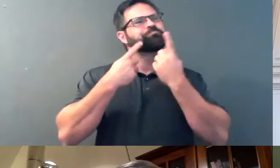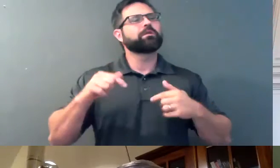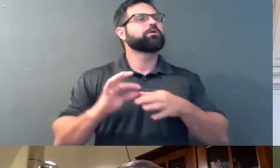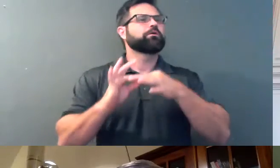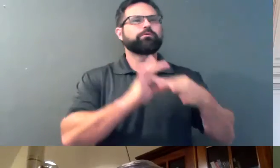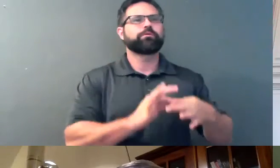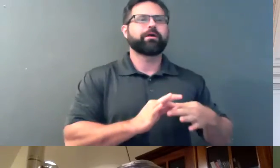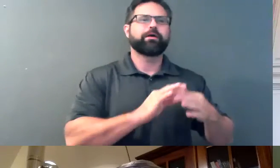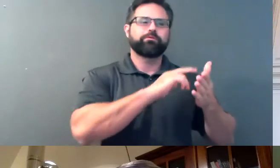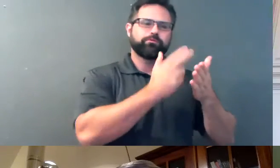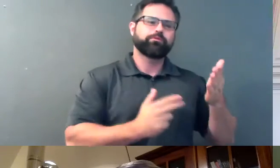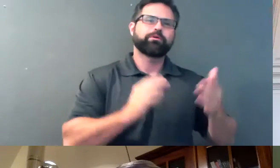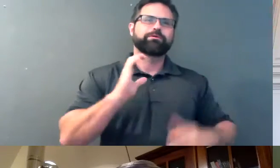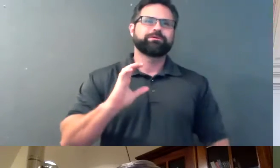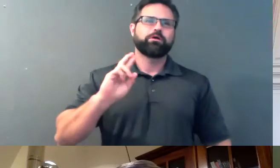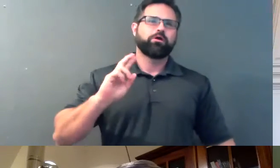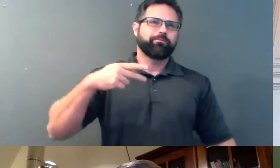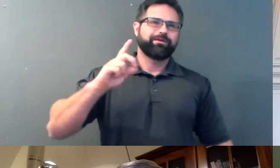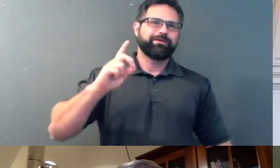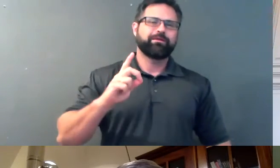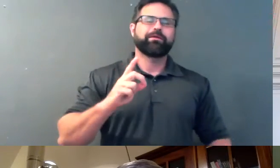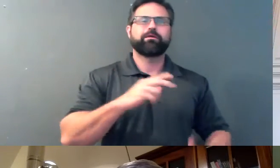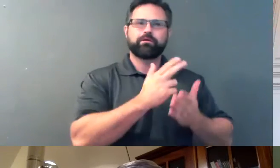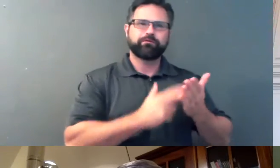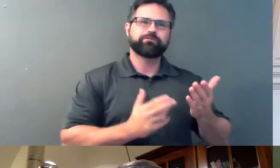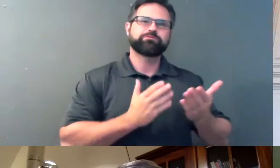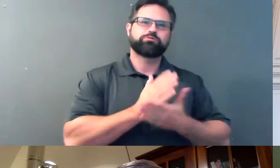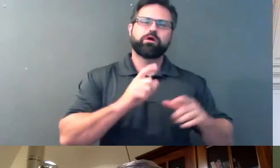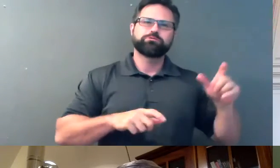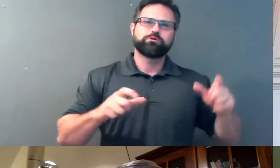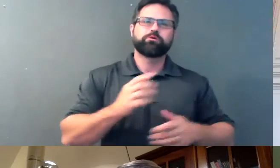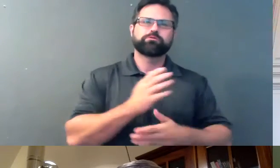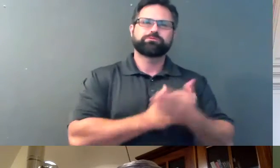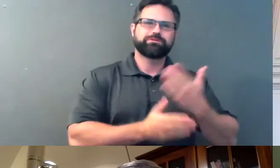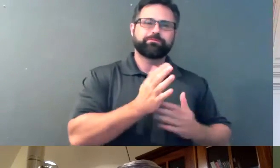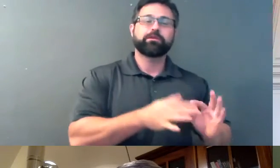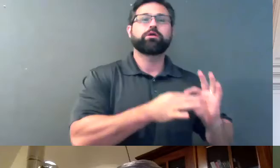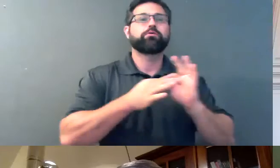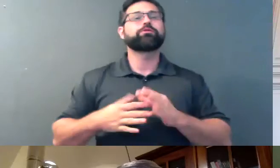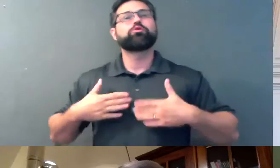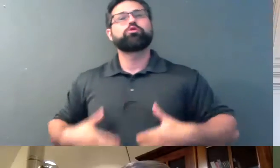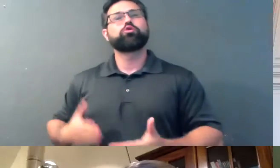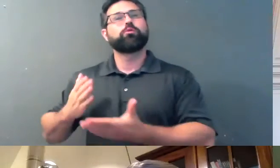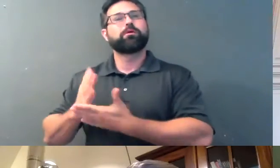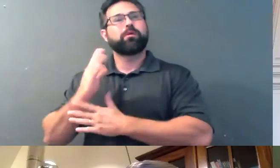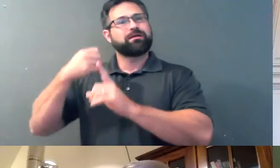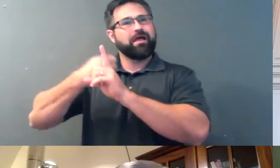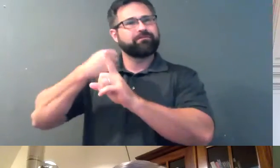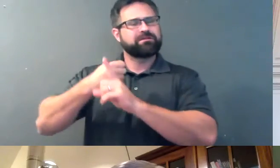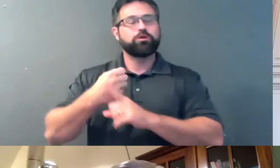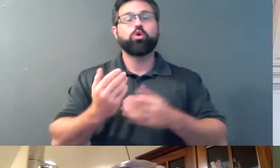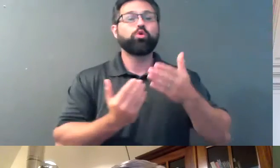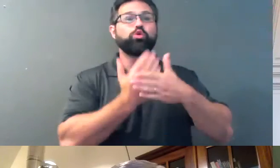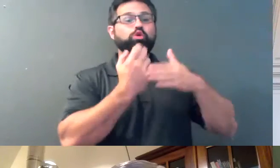of Persons with Disabilities and Human Rights Advocacy, Key Developments and Emerging Issues and